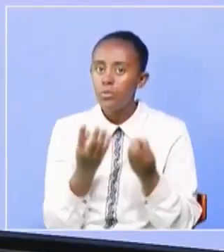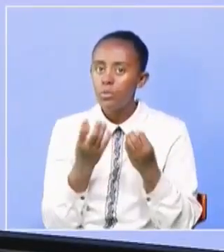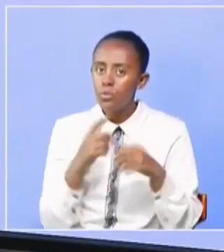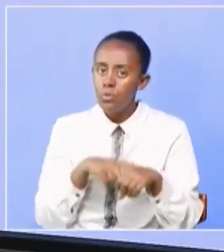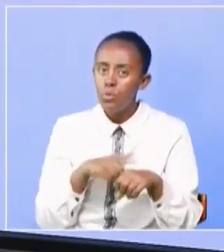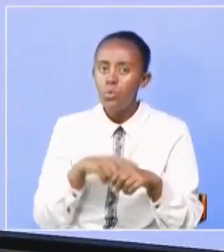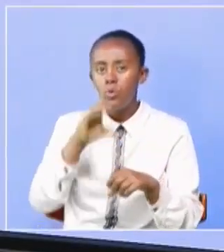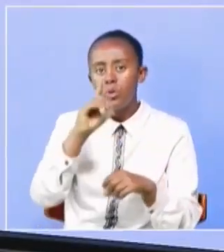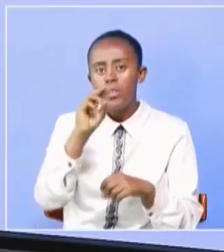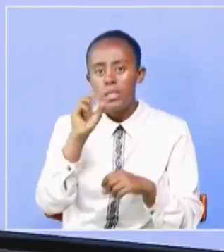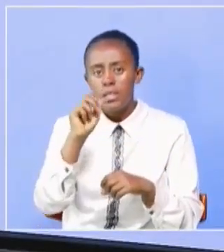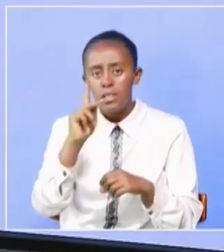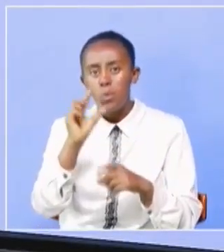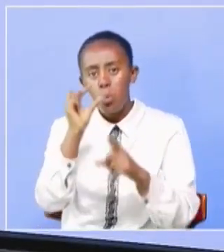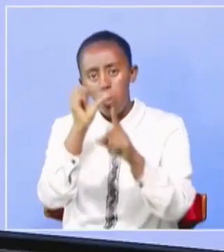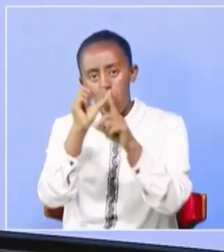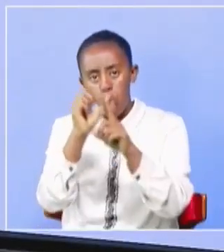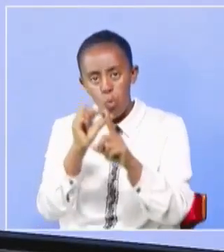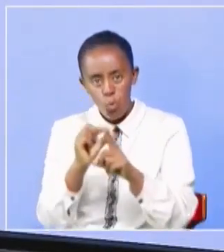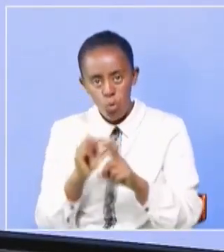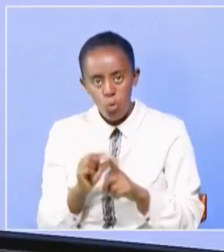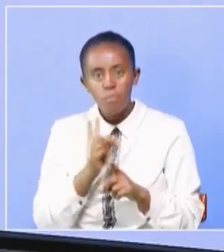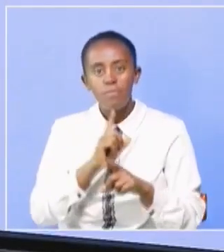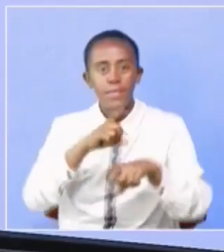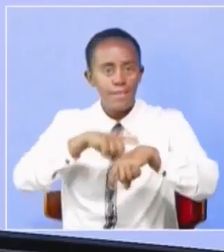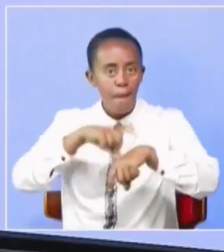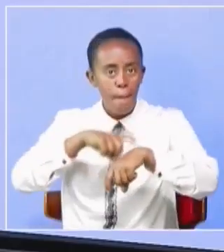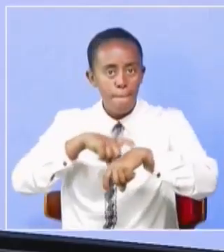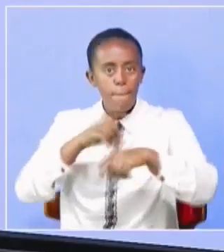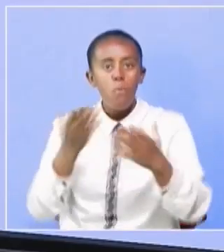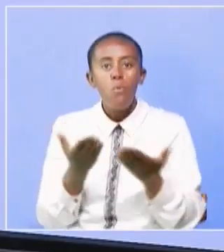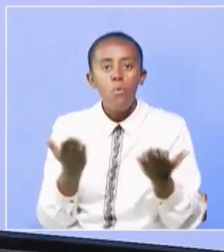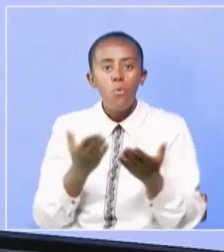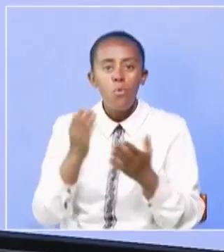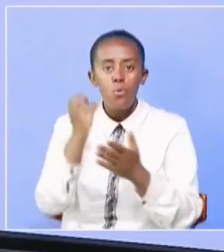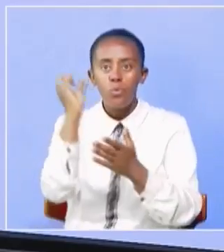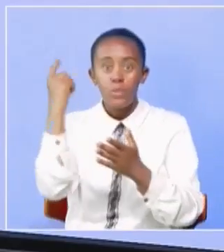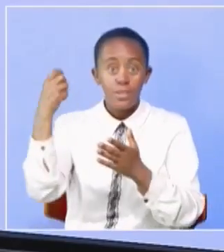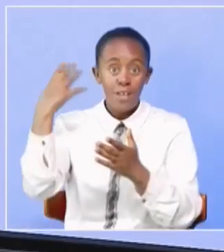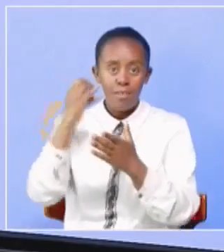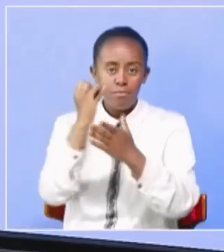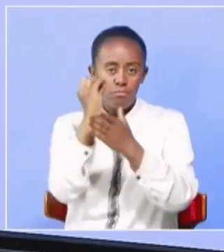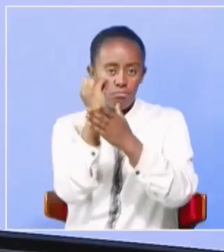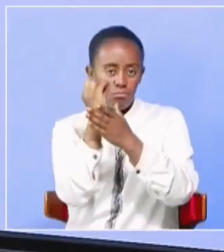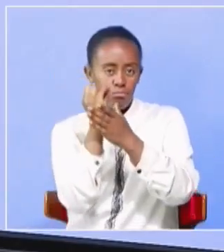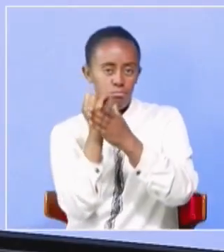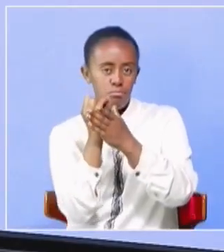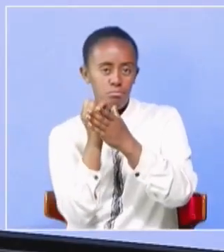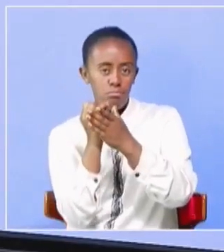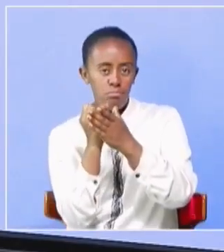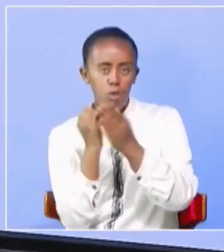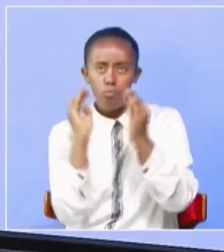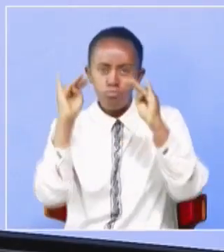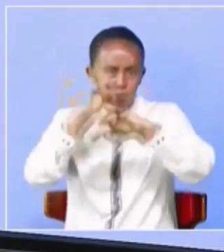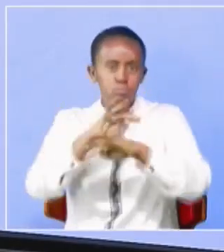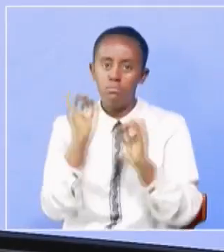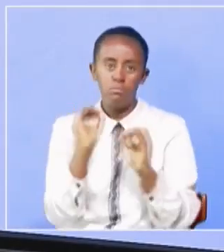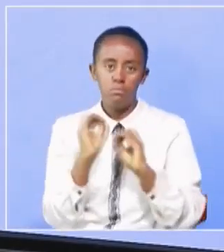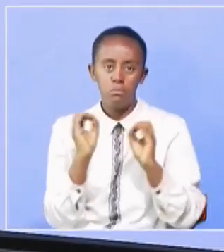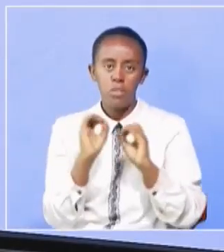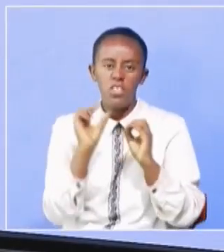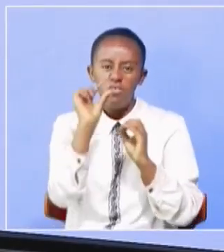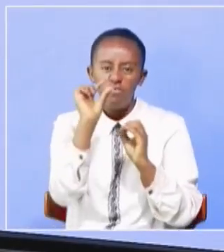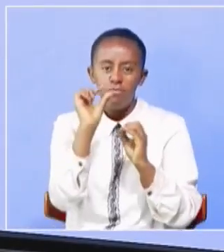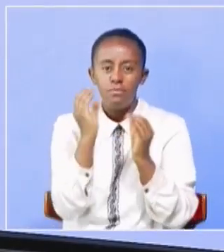word dusk, and it's showing a time where the sun has just set, but it is not dark yet. So